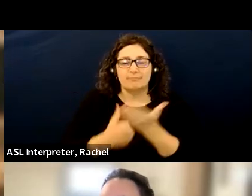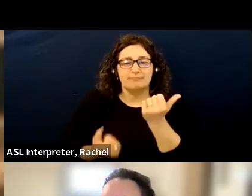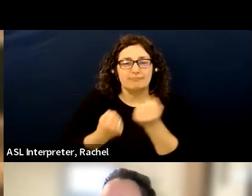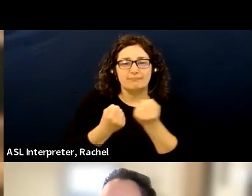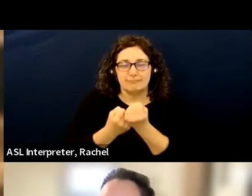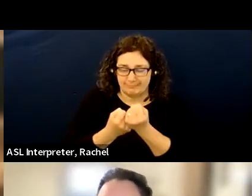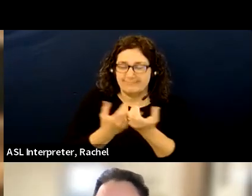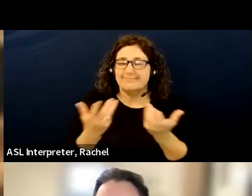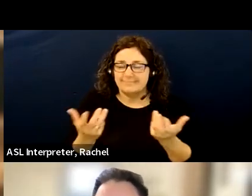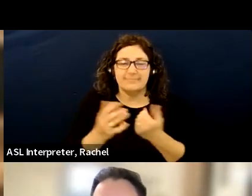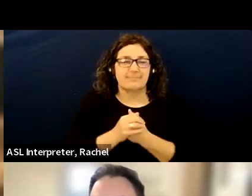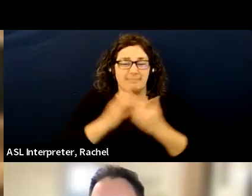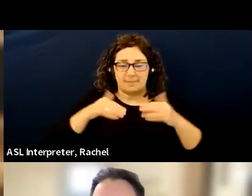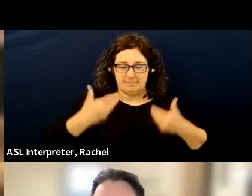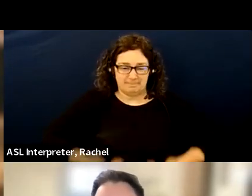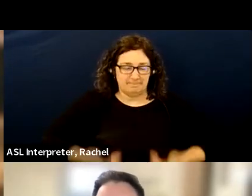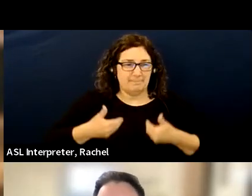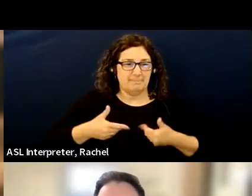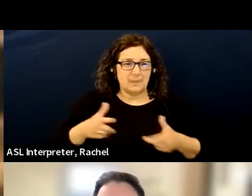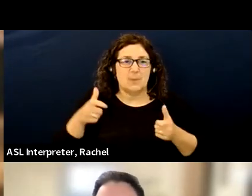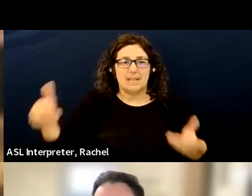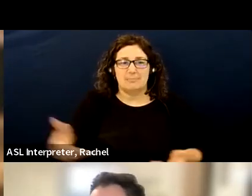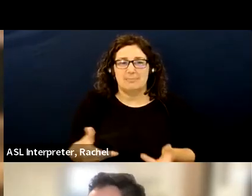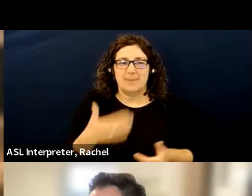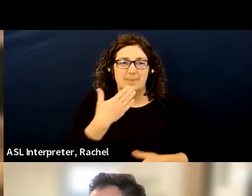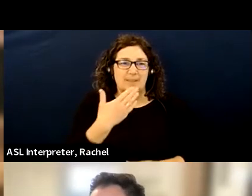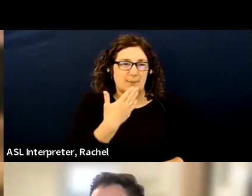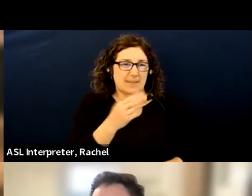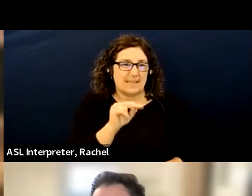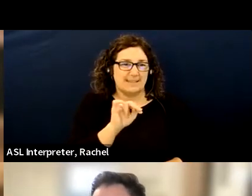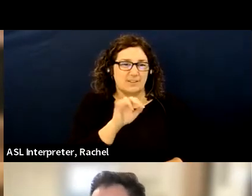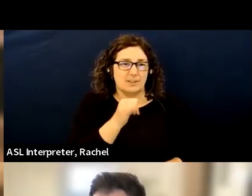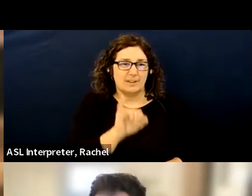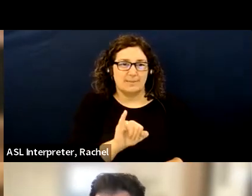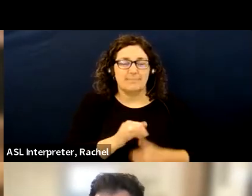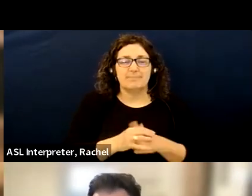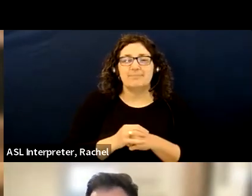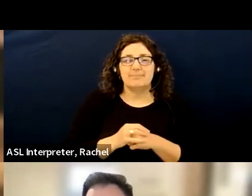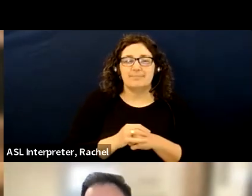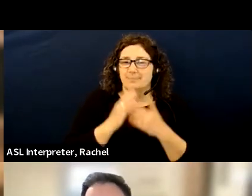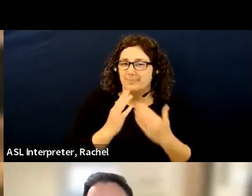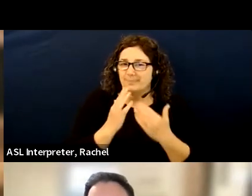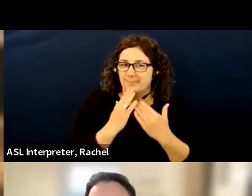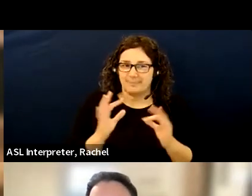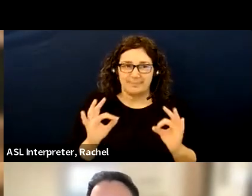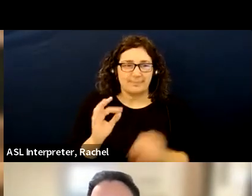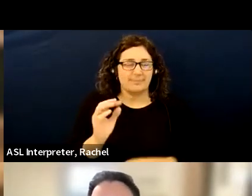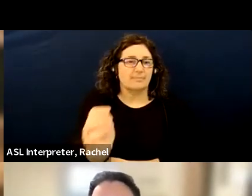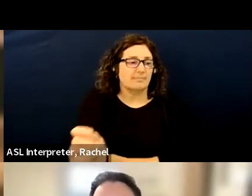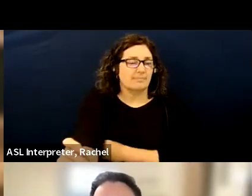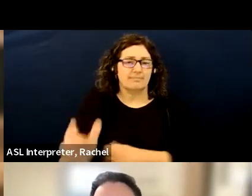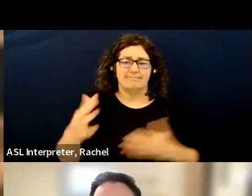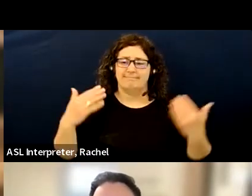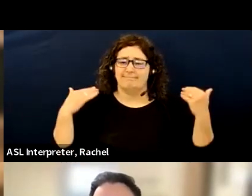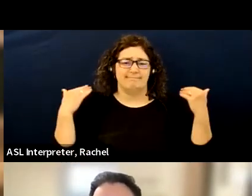That's me in a quick intro. Thanks, Kenji. Great, thank you. And we're just going to go right